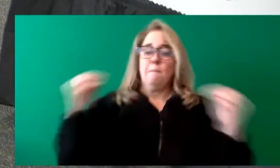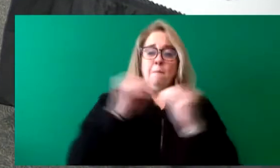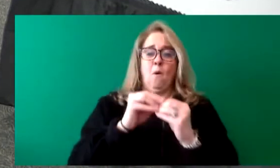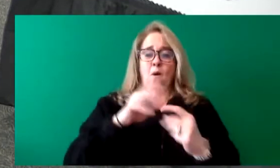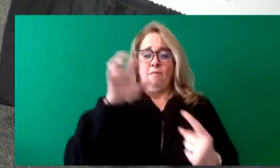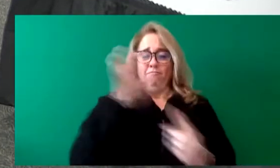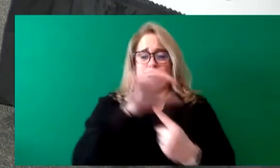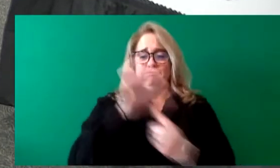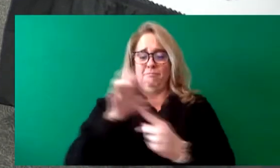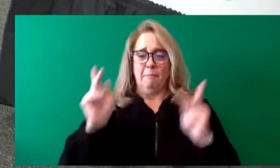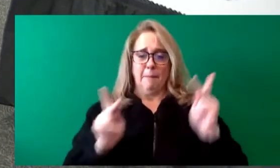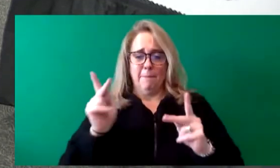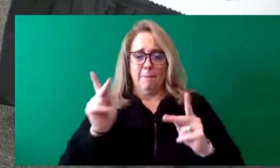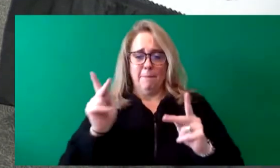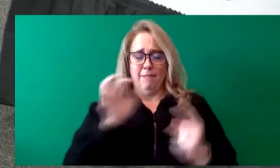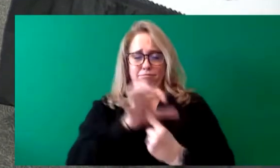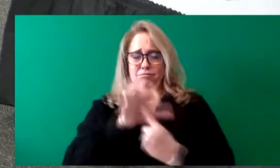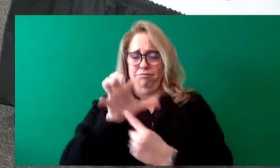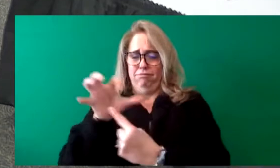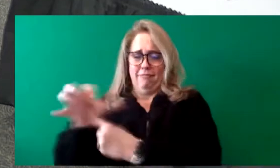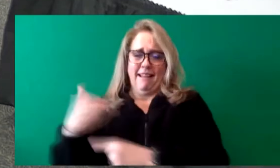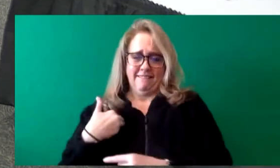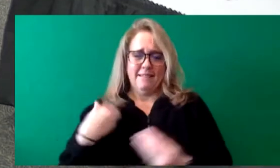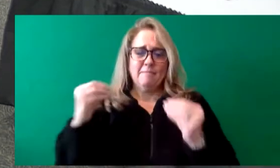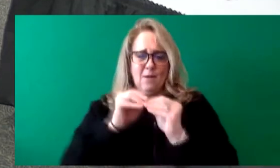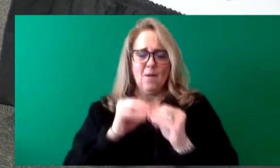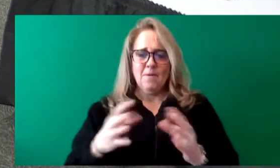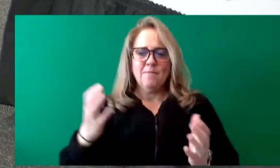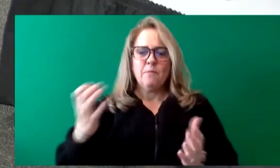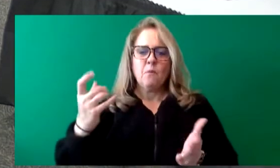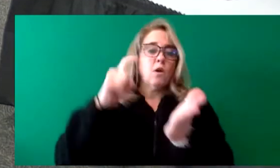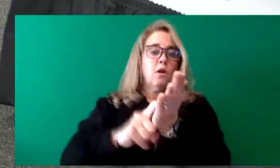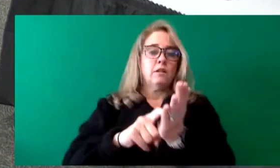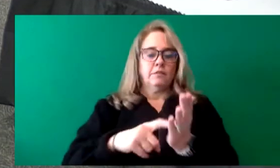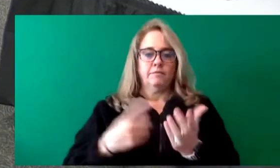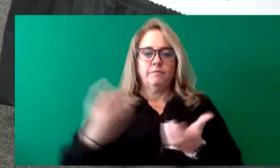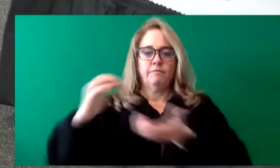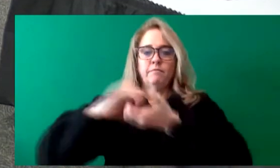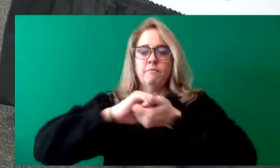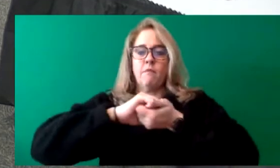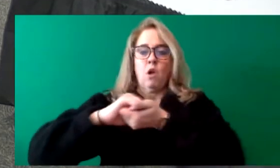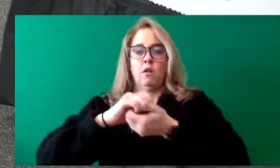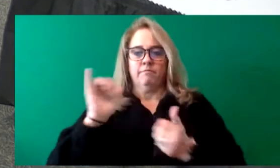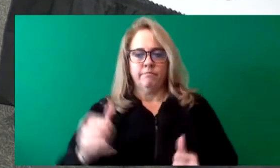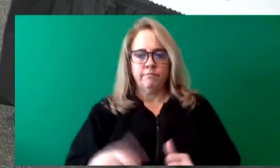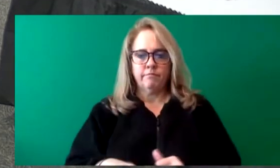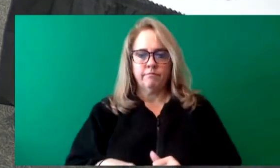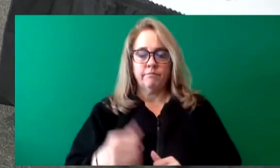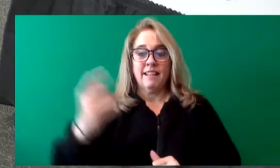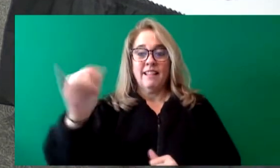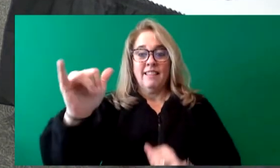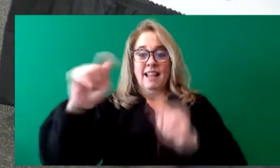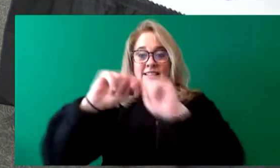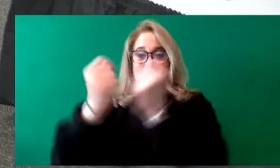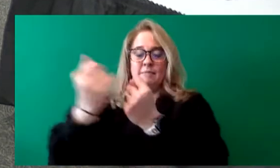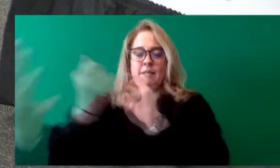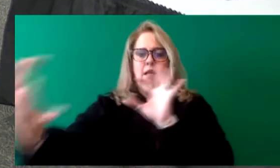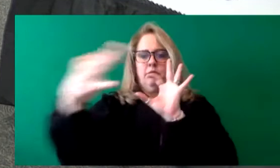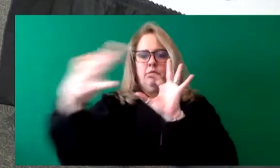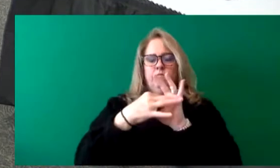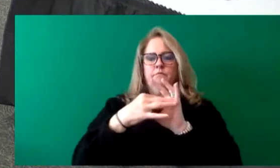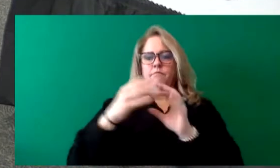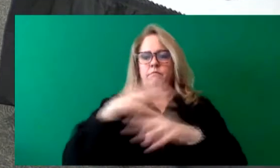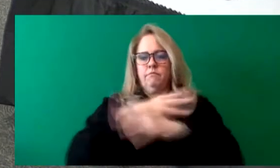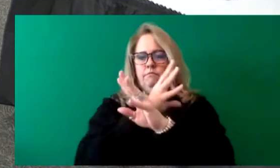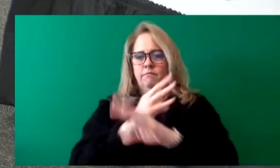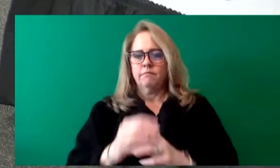Our next partners that we'd like to recognize are joining us remotely this morning. So happy this